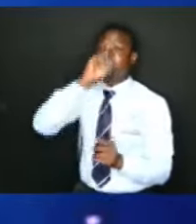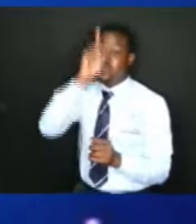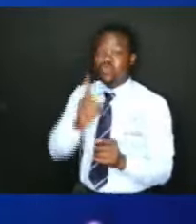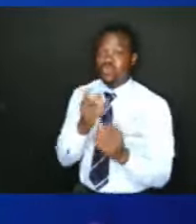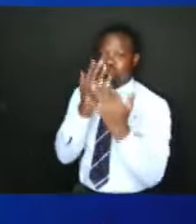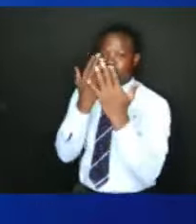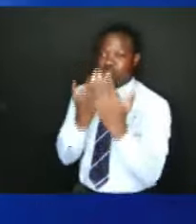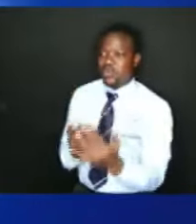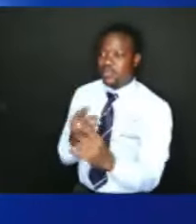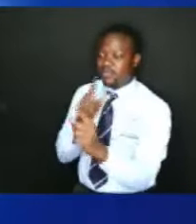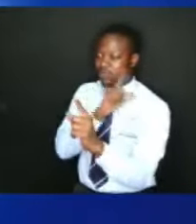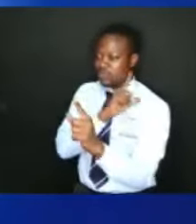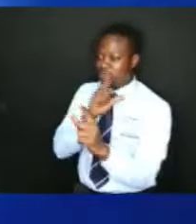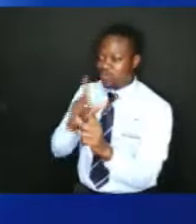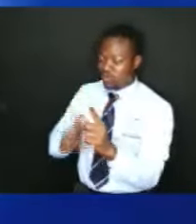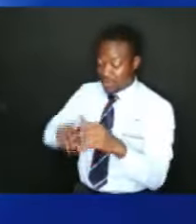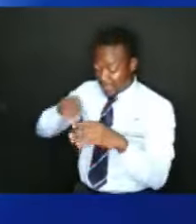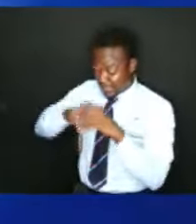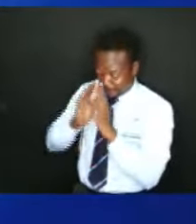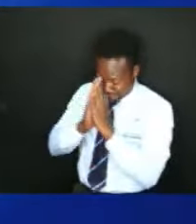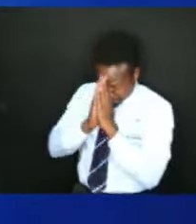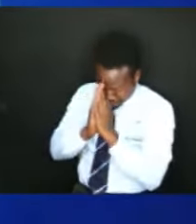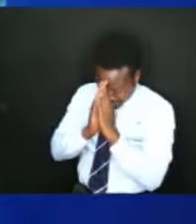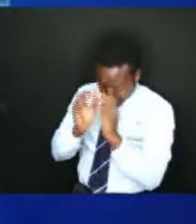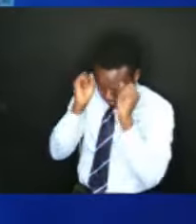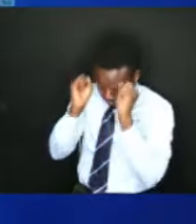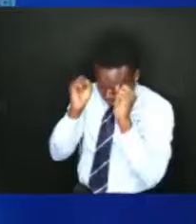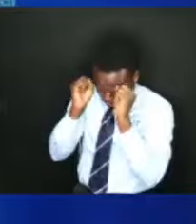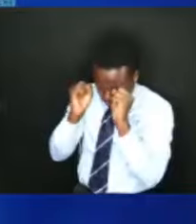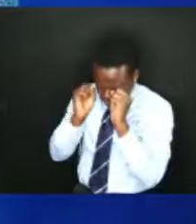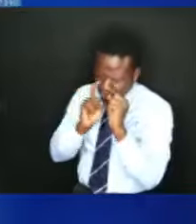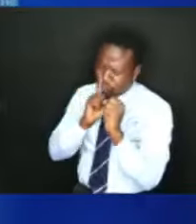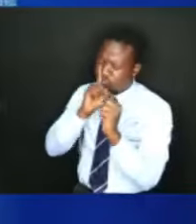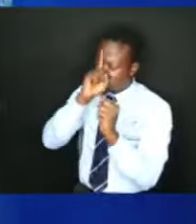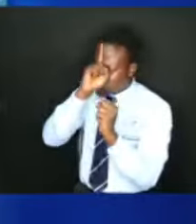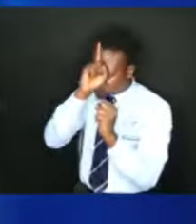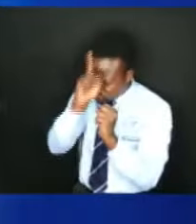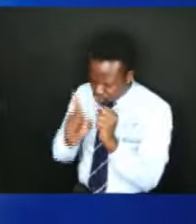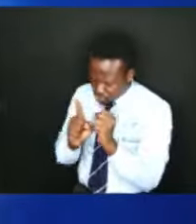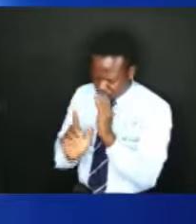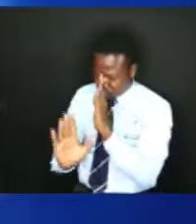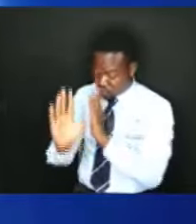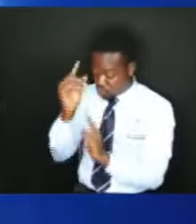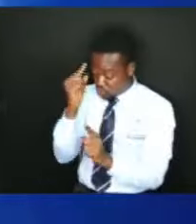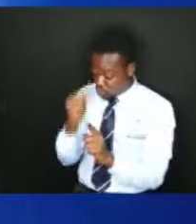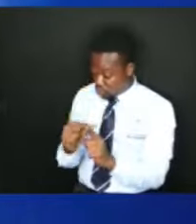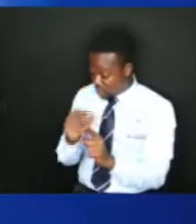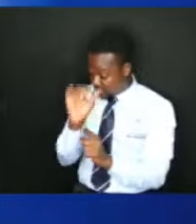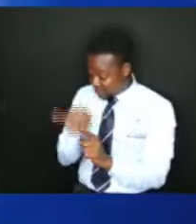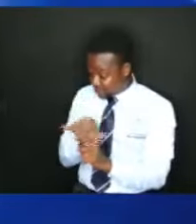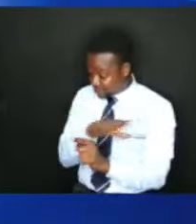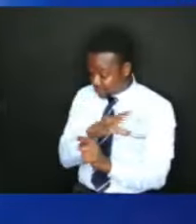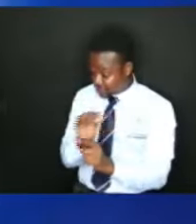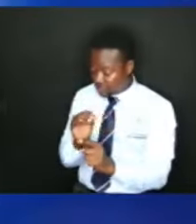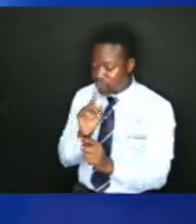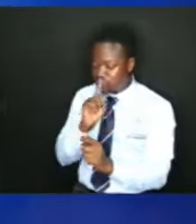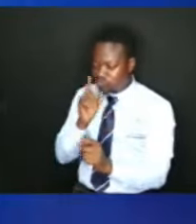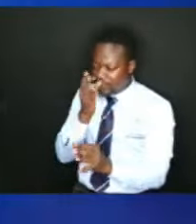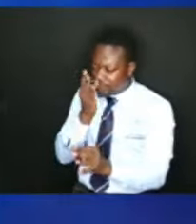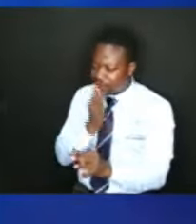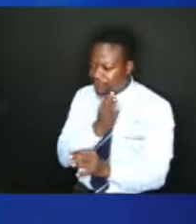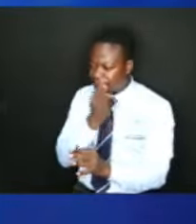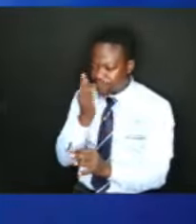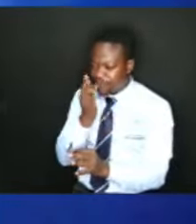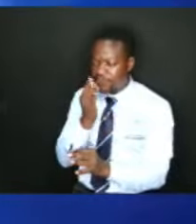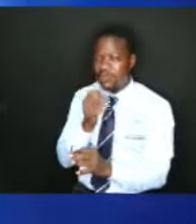upon the Lord in prayer, in the word of God, and then in fasting,